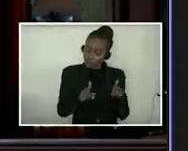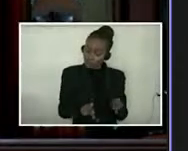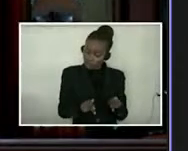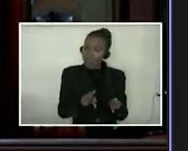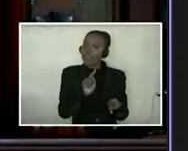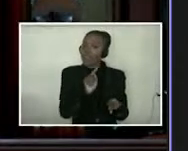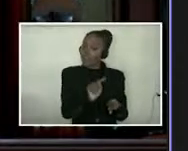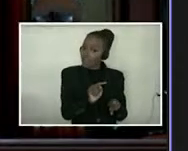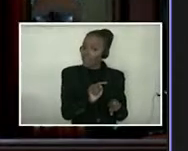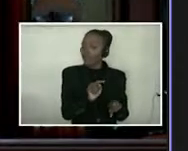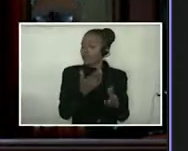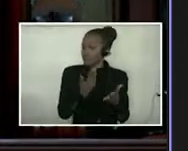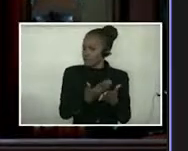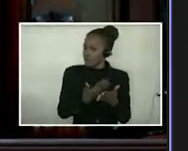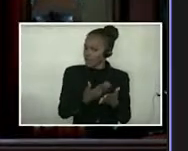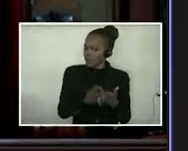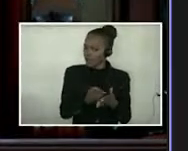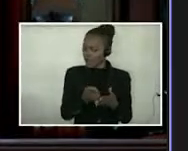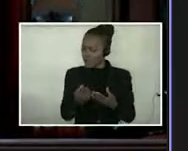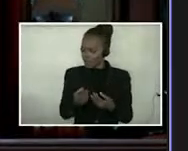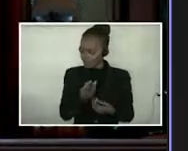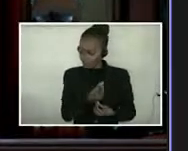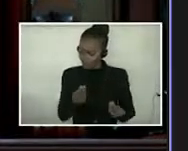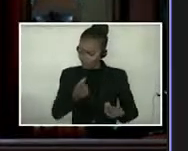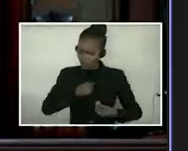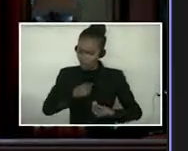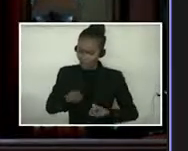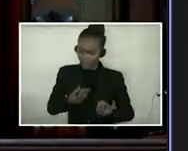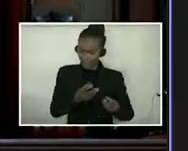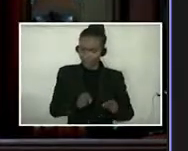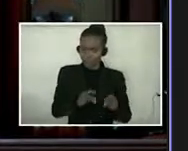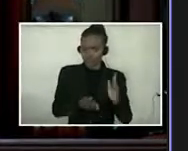let the department come closer to all those categories